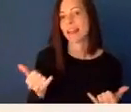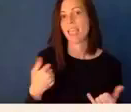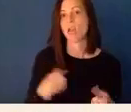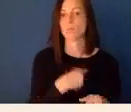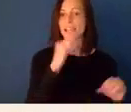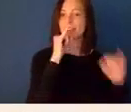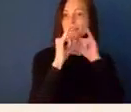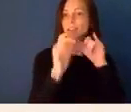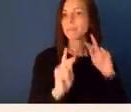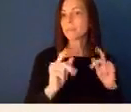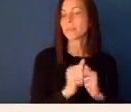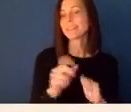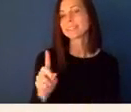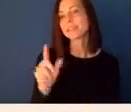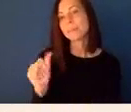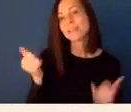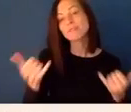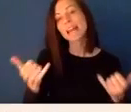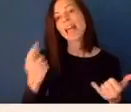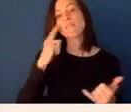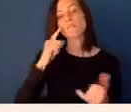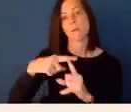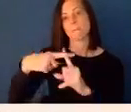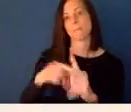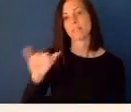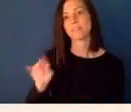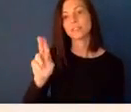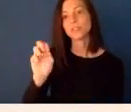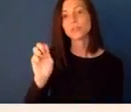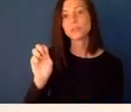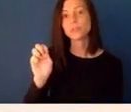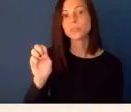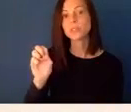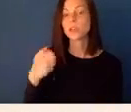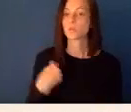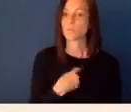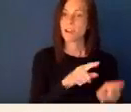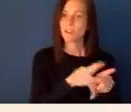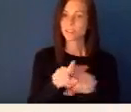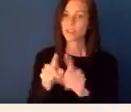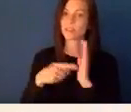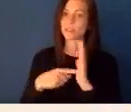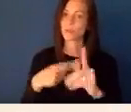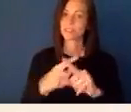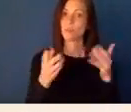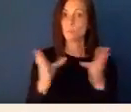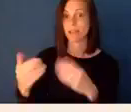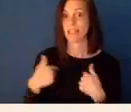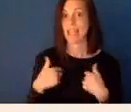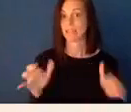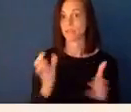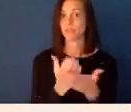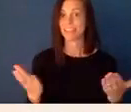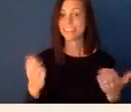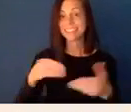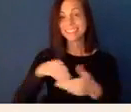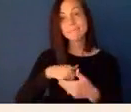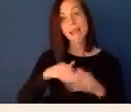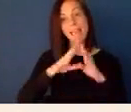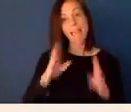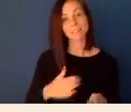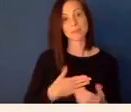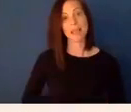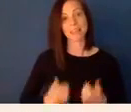with disabilities right now for the month of June. We're also showing different ways that I do things around my house and in my life so that I